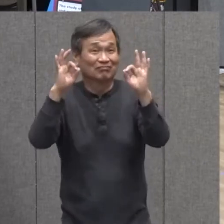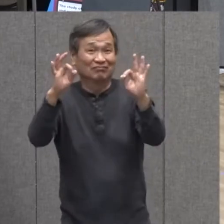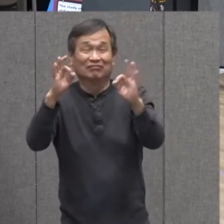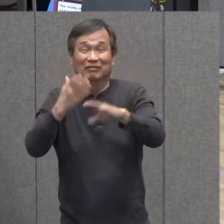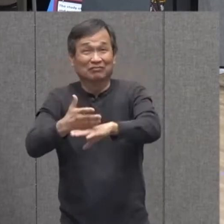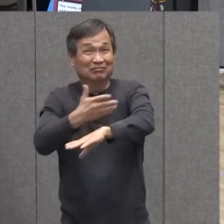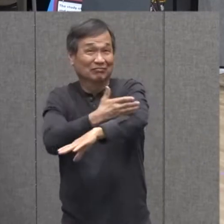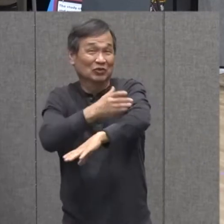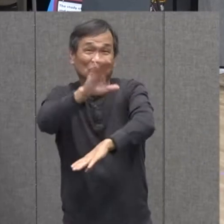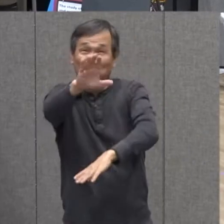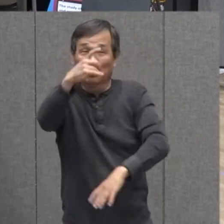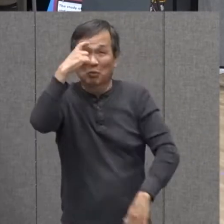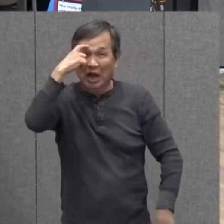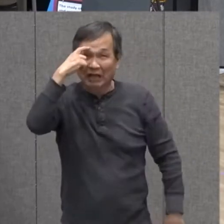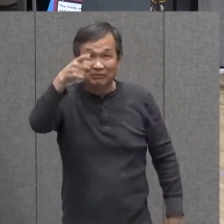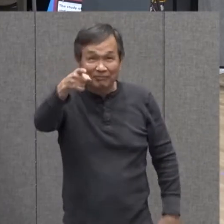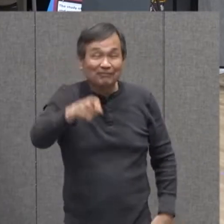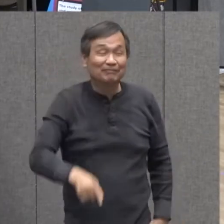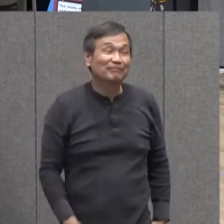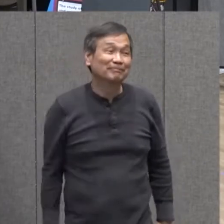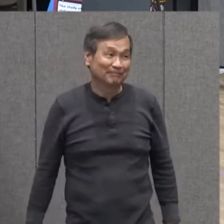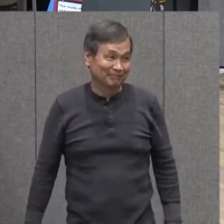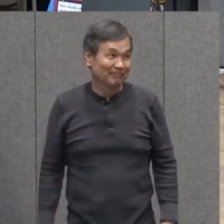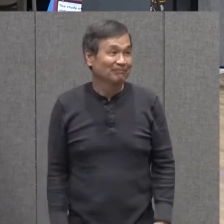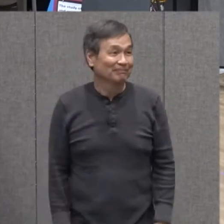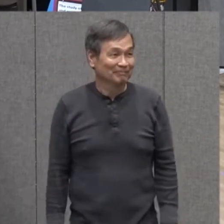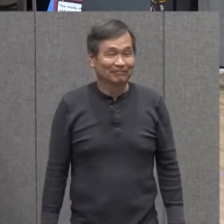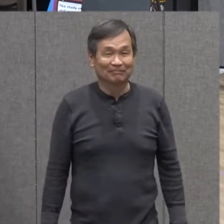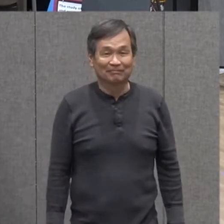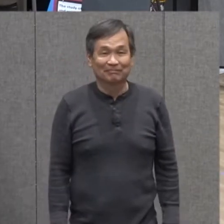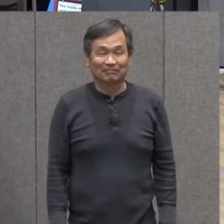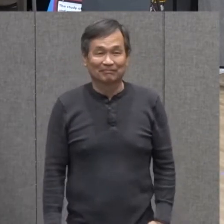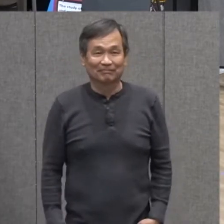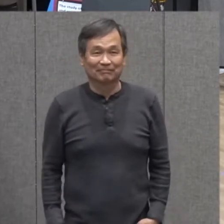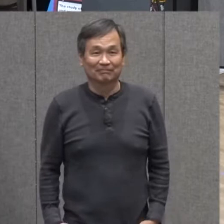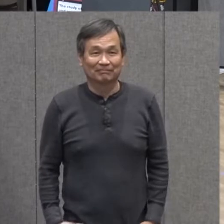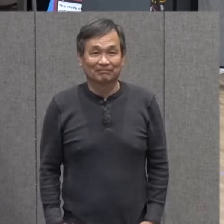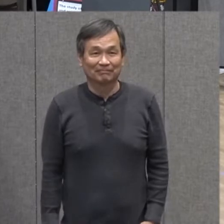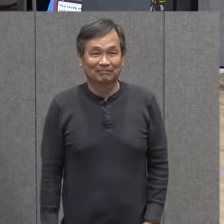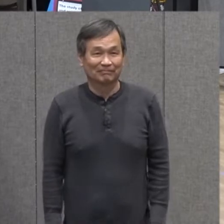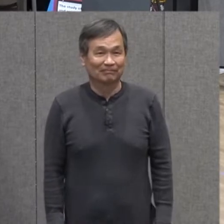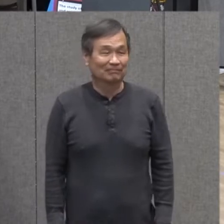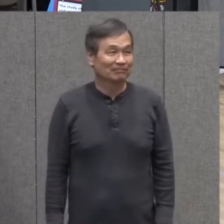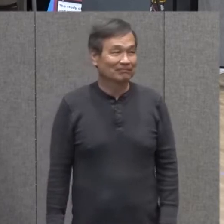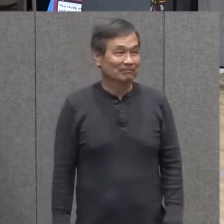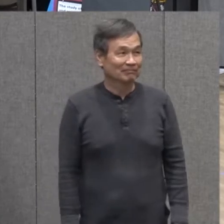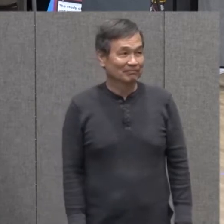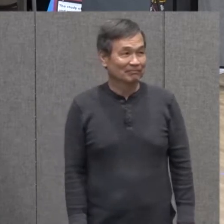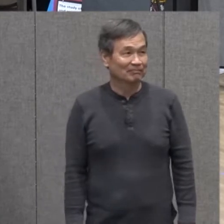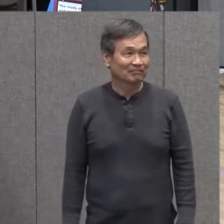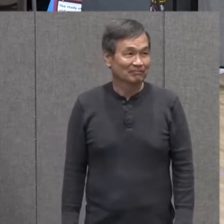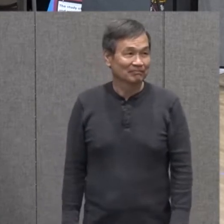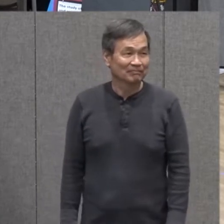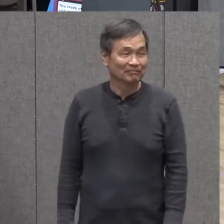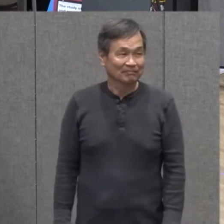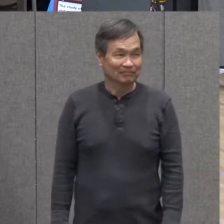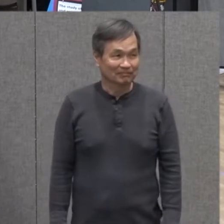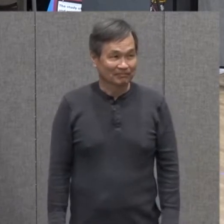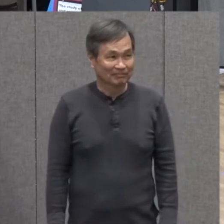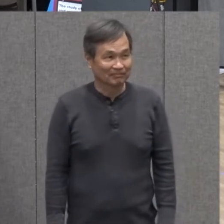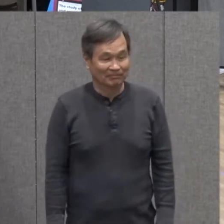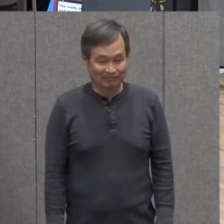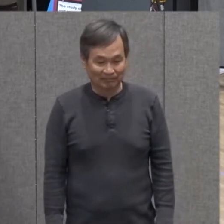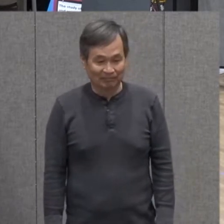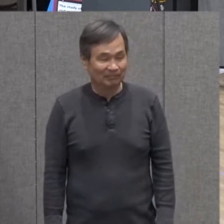es un ejercicio muy bueno para tu memoria, para tu cerebro, porque cada vez que cruzas el centro de tu cuerpo,